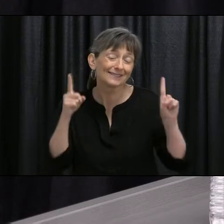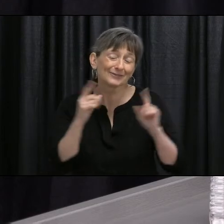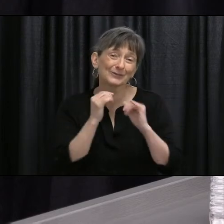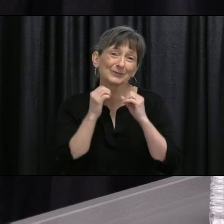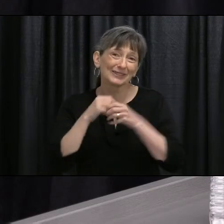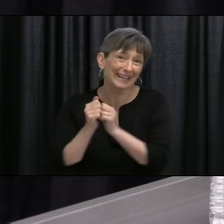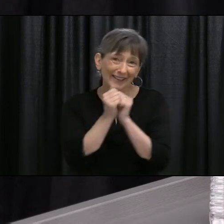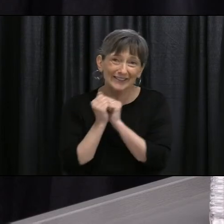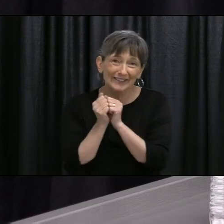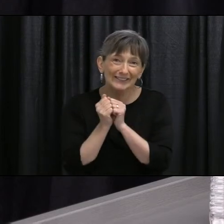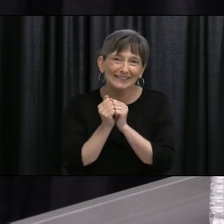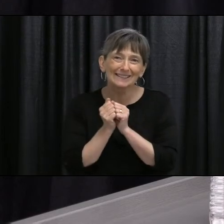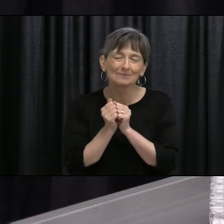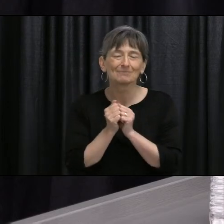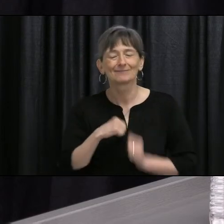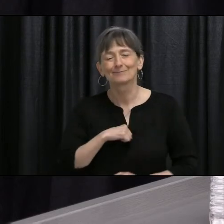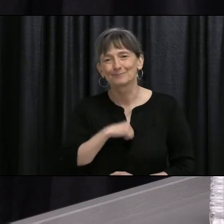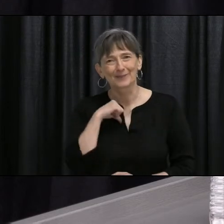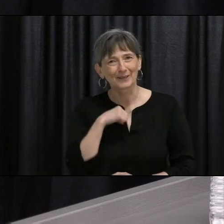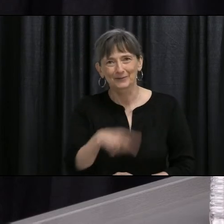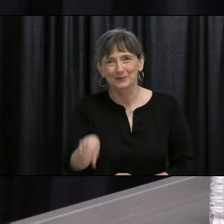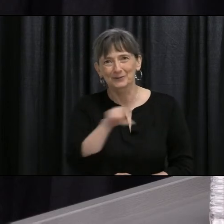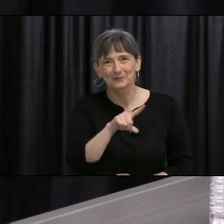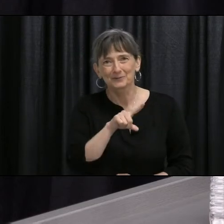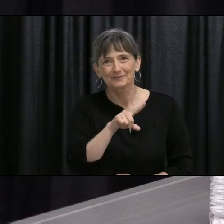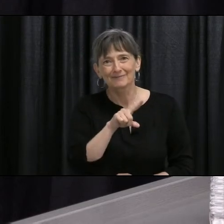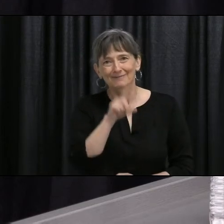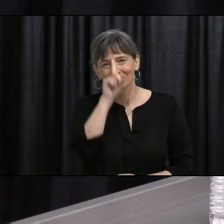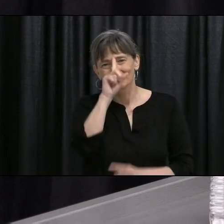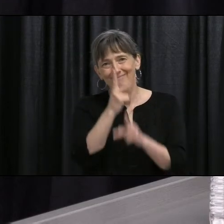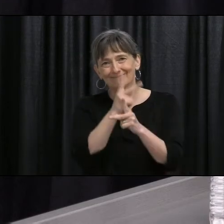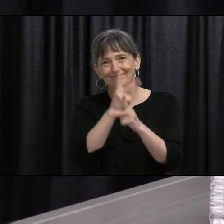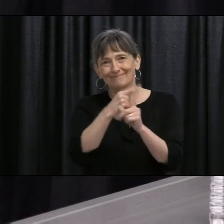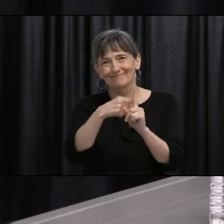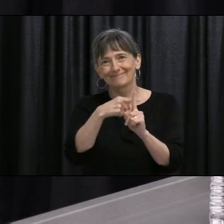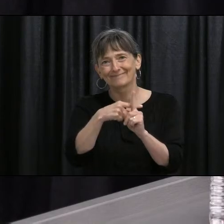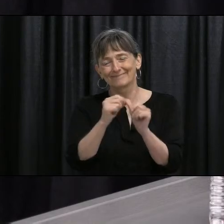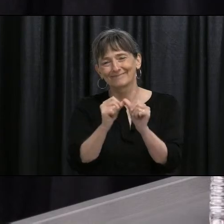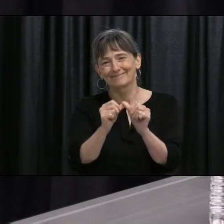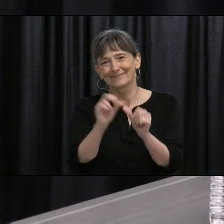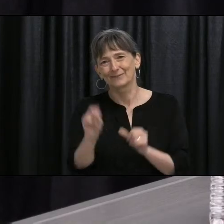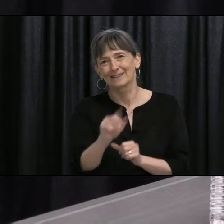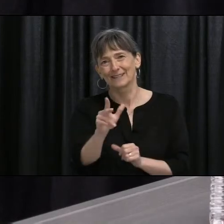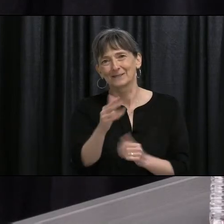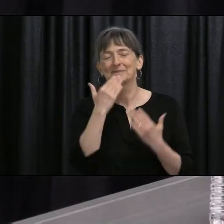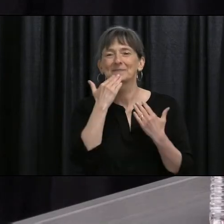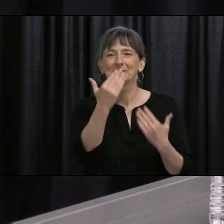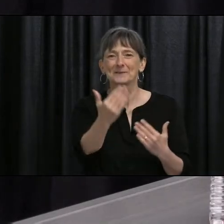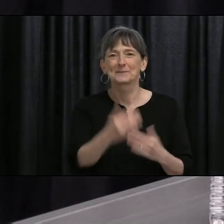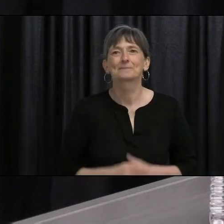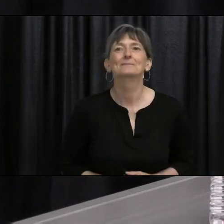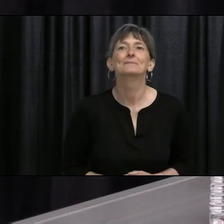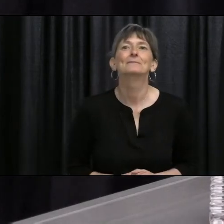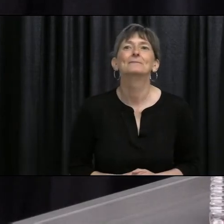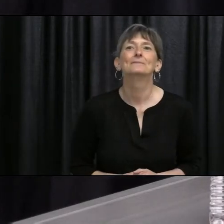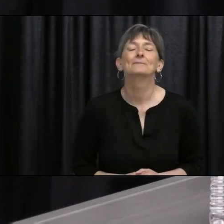doing your part, and we will see this through. Hold fast, Newfoundland and Labrador. Thank you.